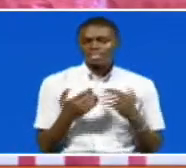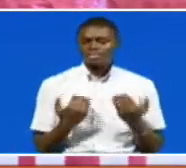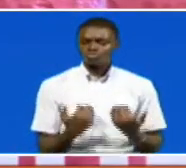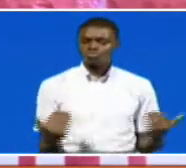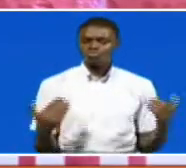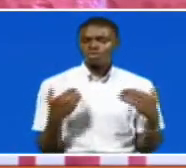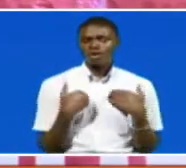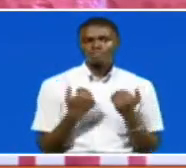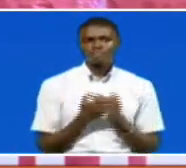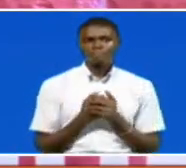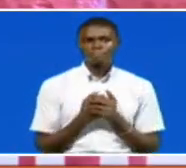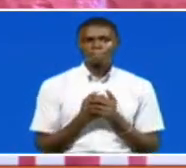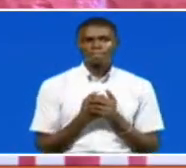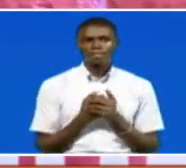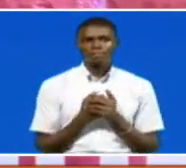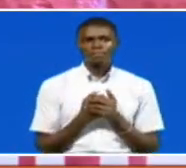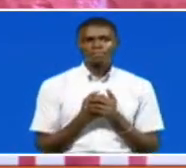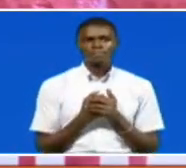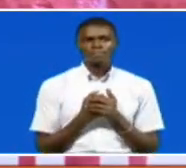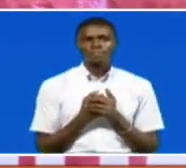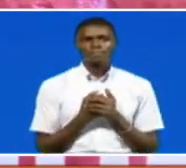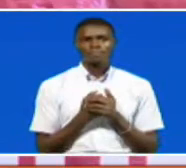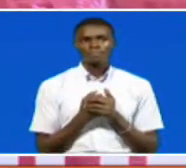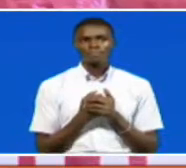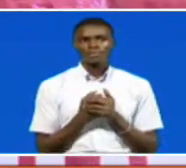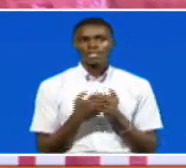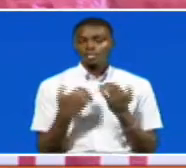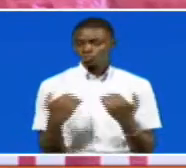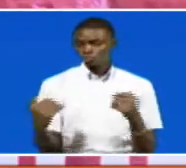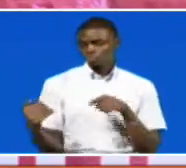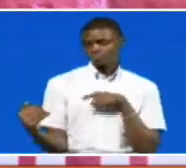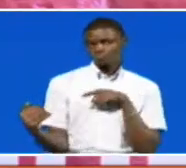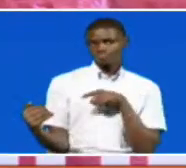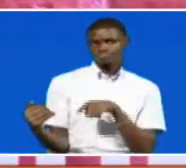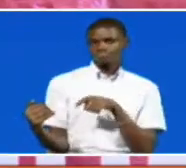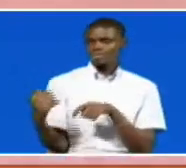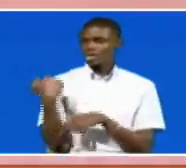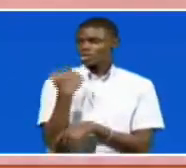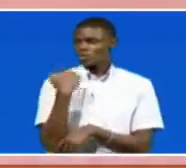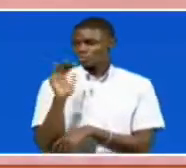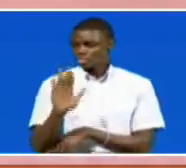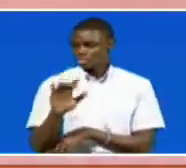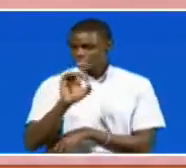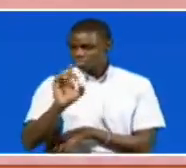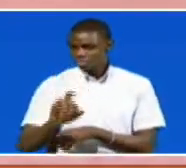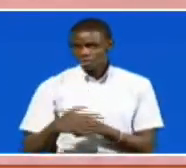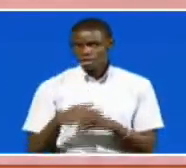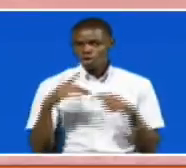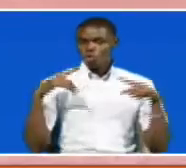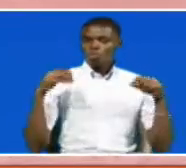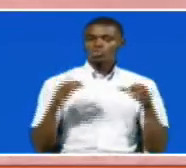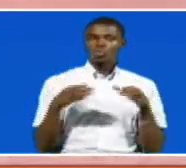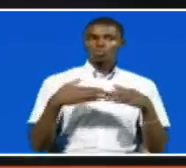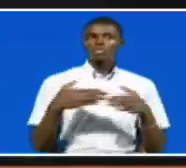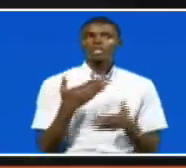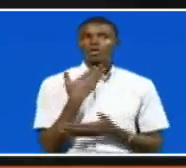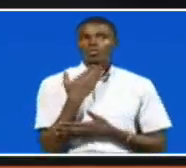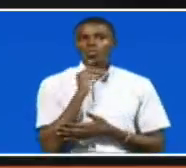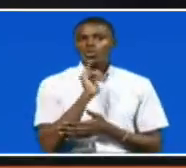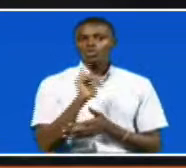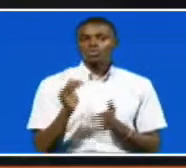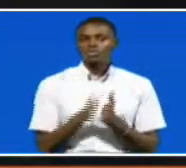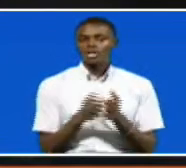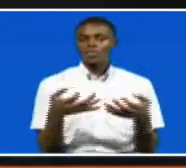watoto. Sasa kitu cha ajabu ni kwamba watoto hawa ni wanani. The host community also wants those